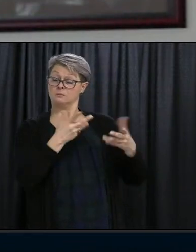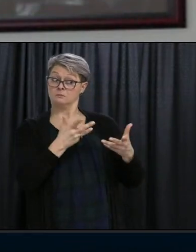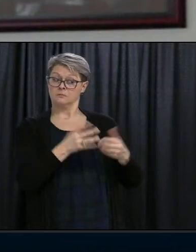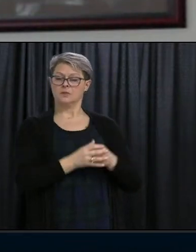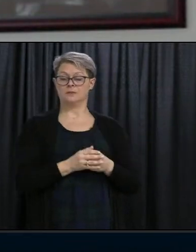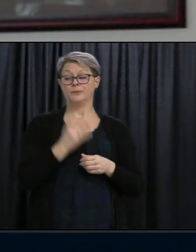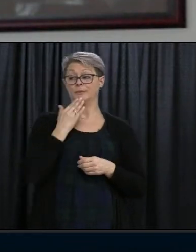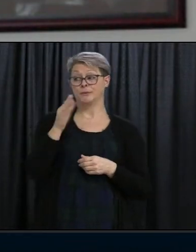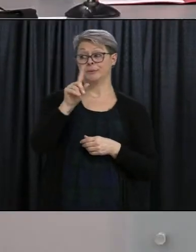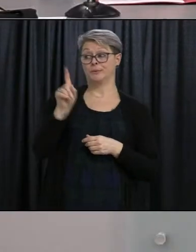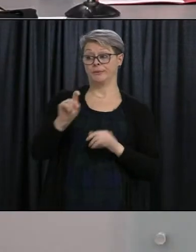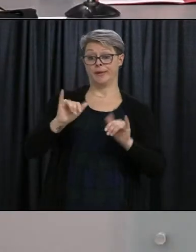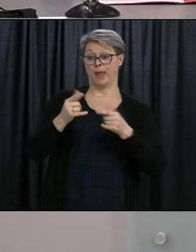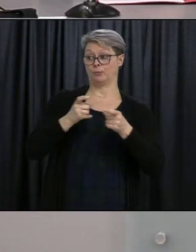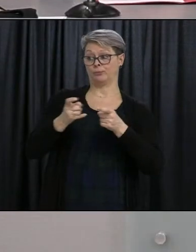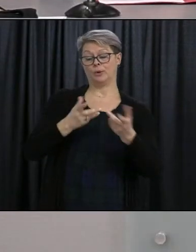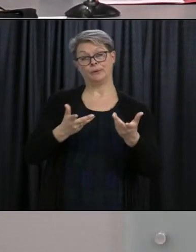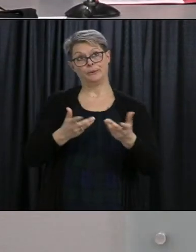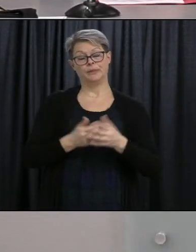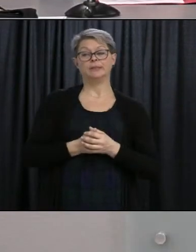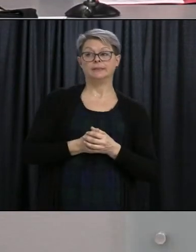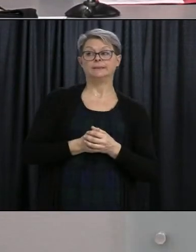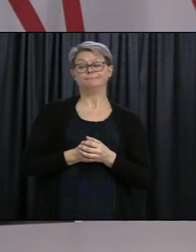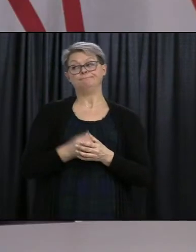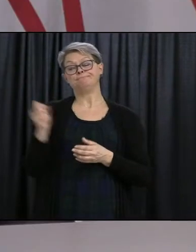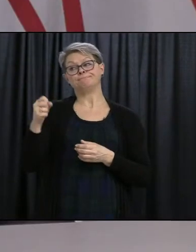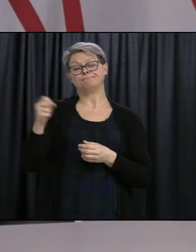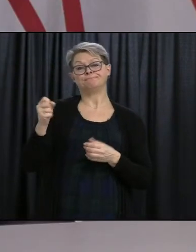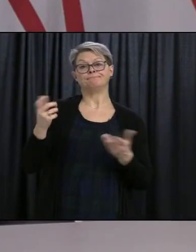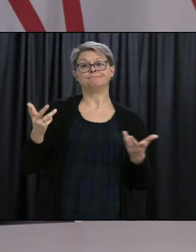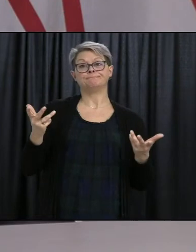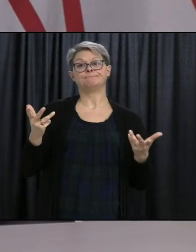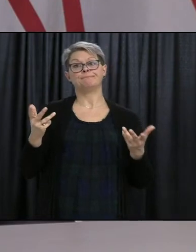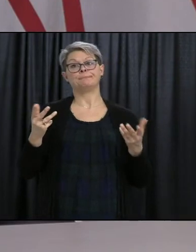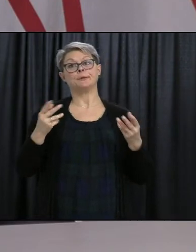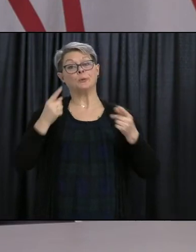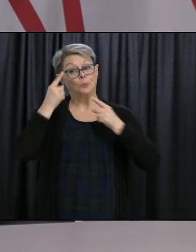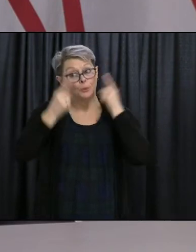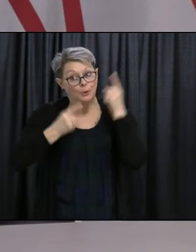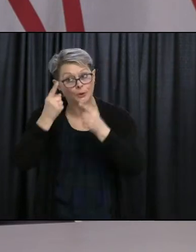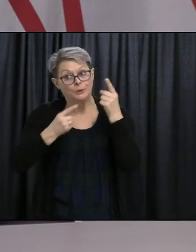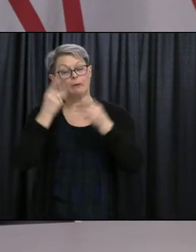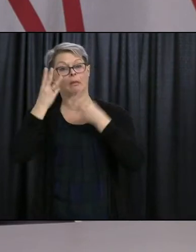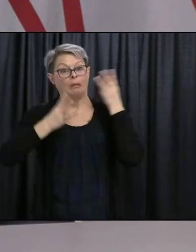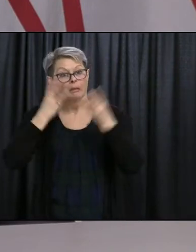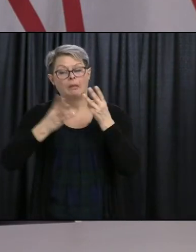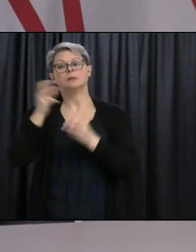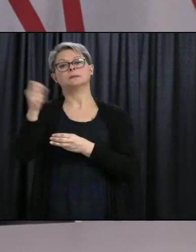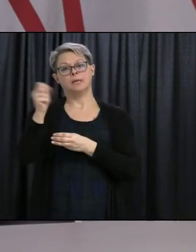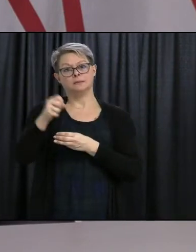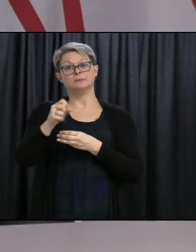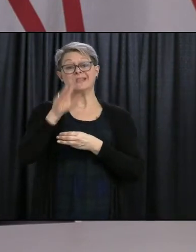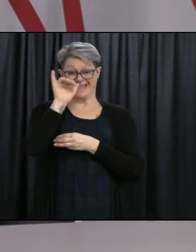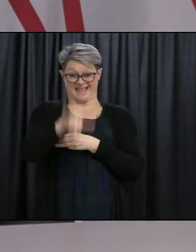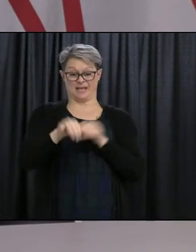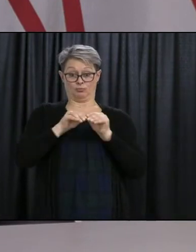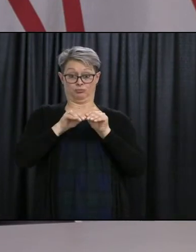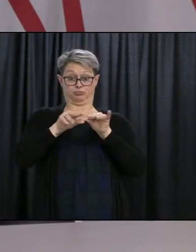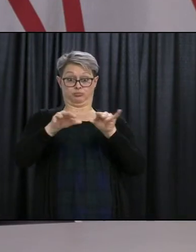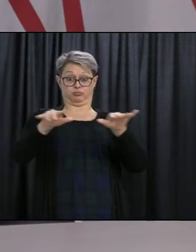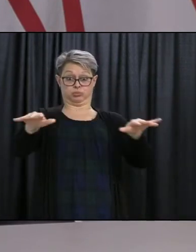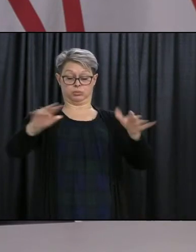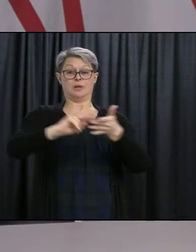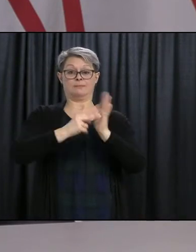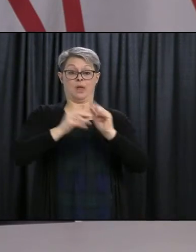question. And yes, indeed, the spread the growth that we're seeing right now, it is a reflection of spread, but it's